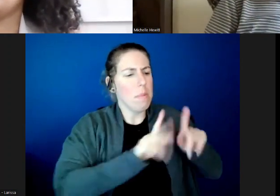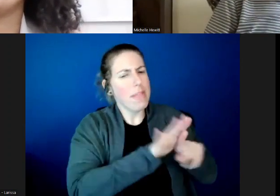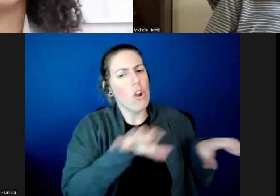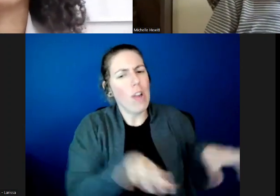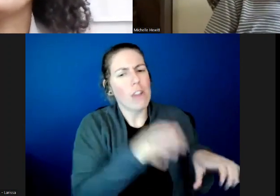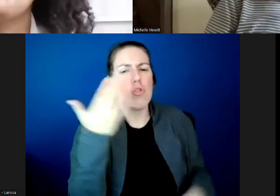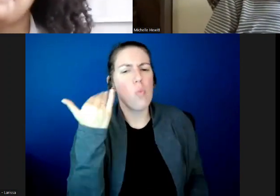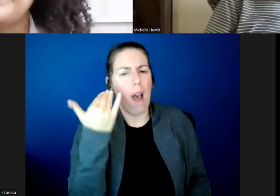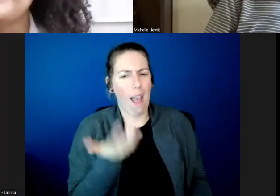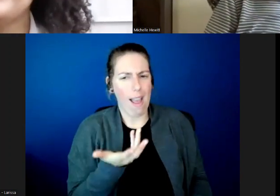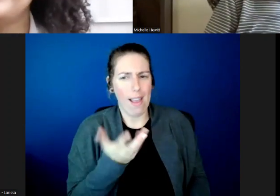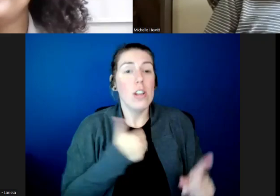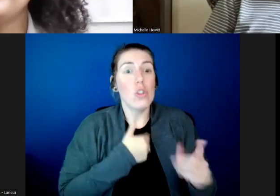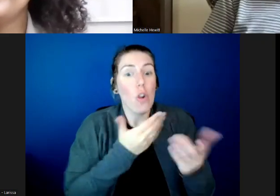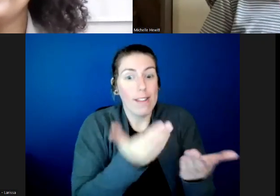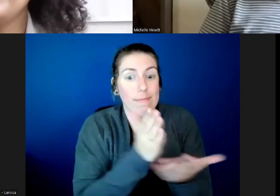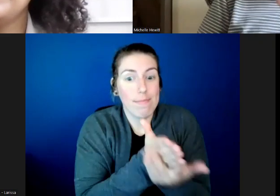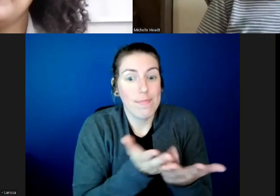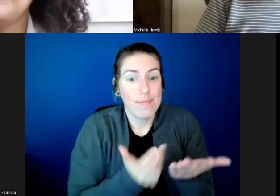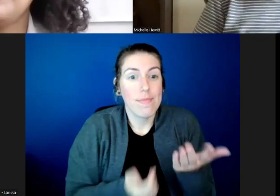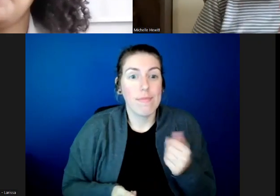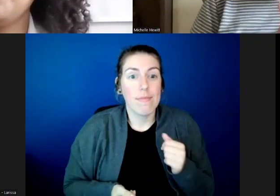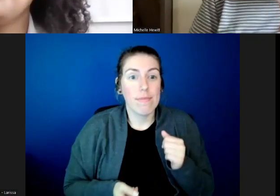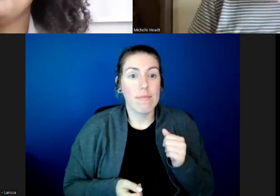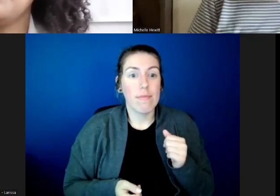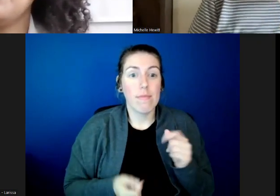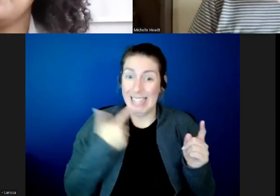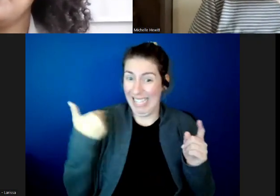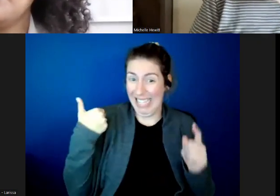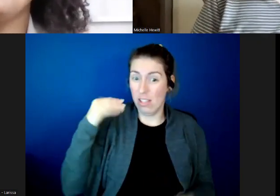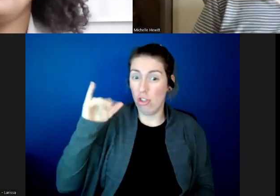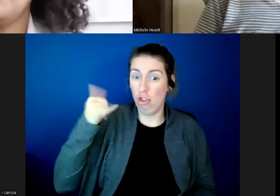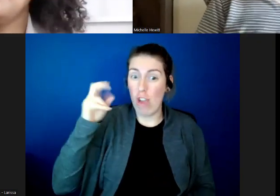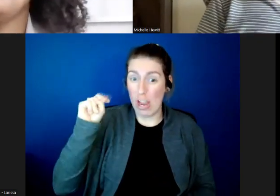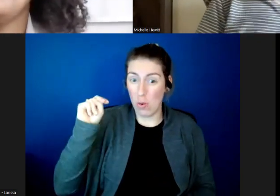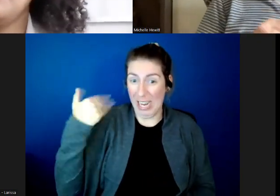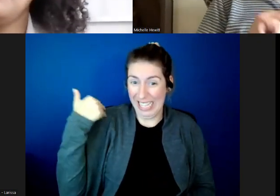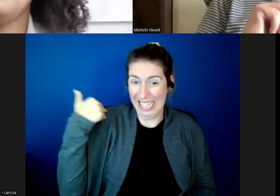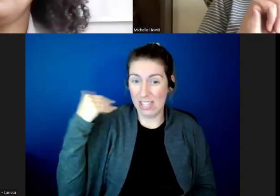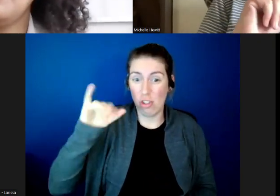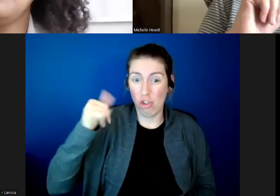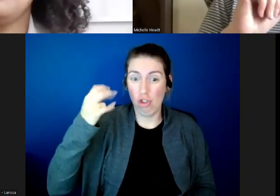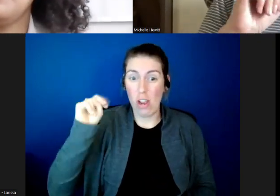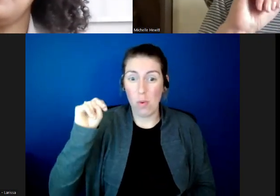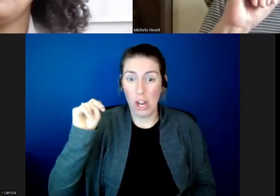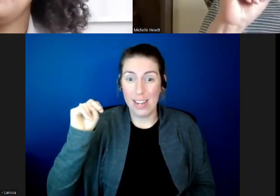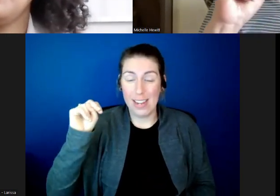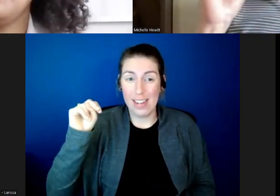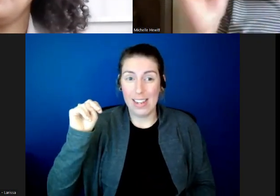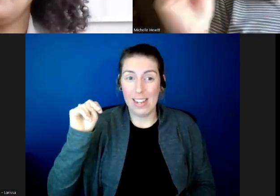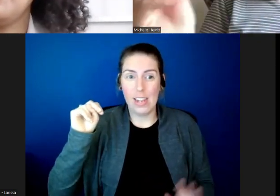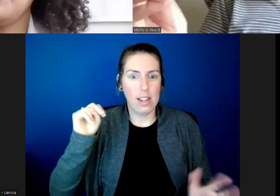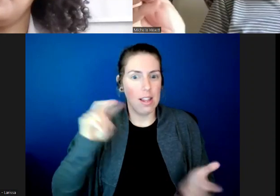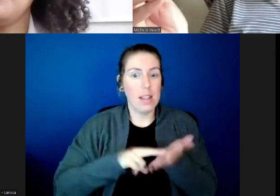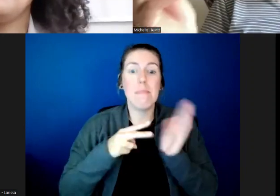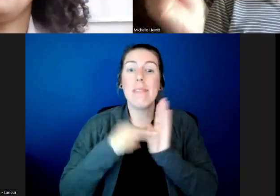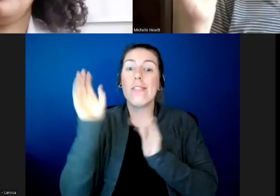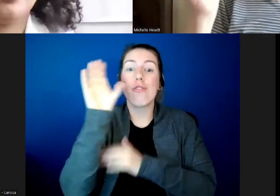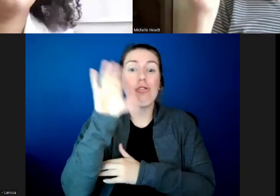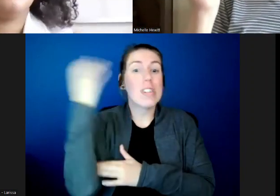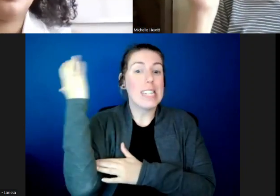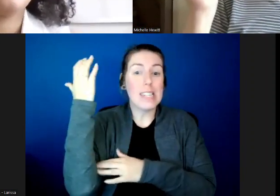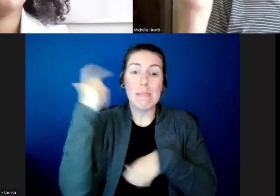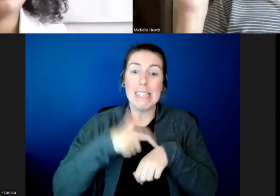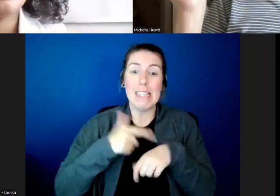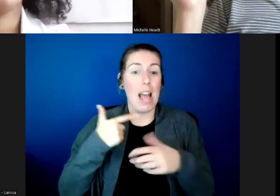back to themselves. Sorry, go ahead. And that happened in January, right? So people had just got through the Christmas period,